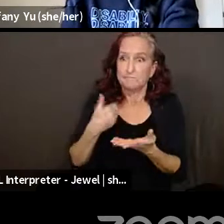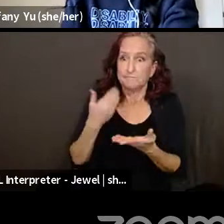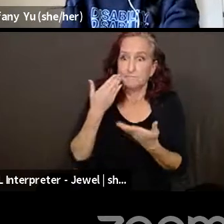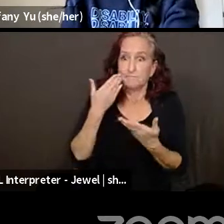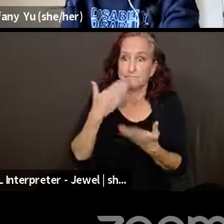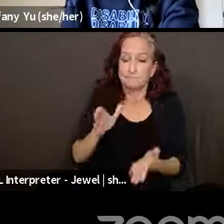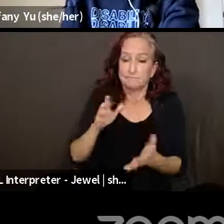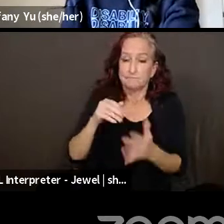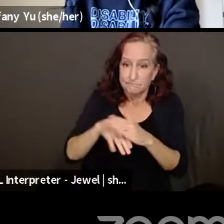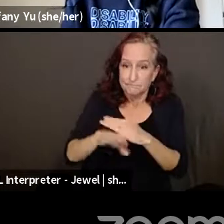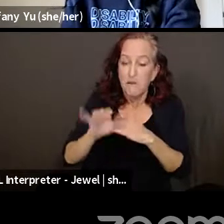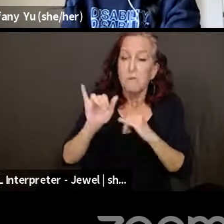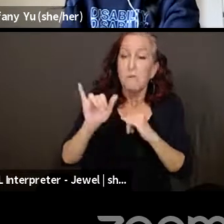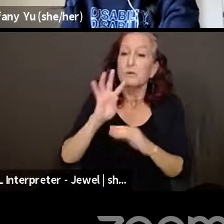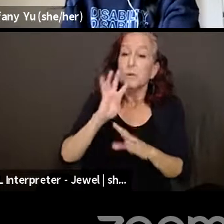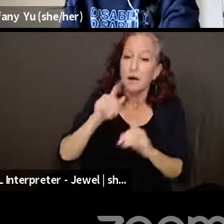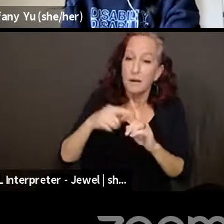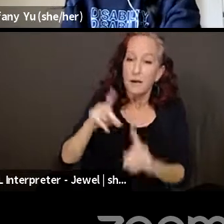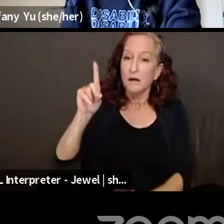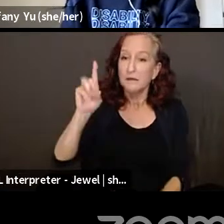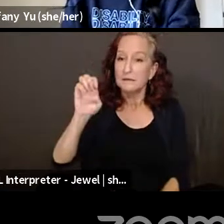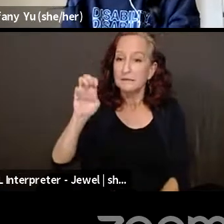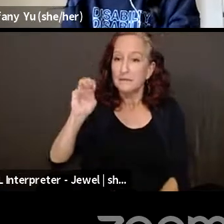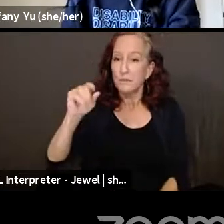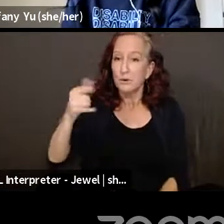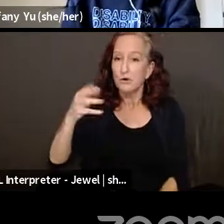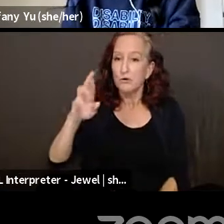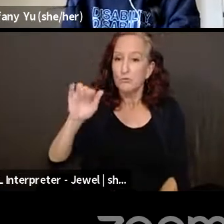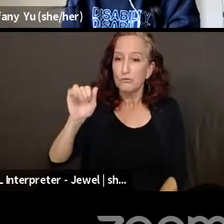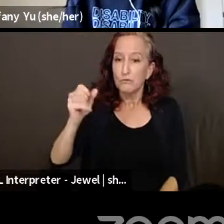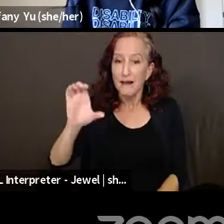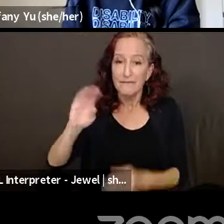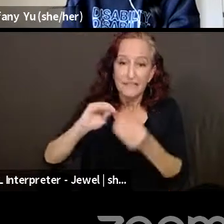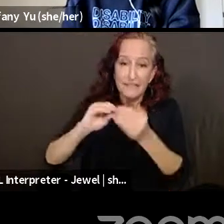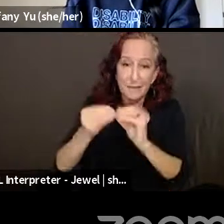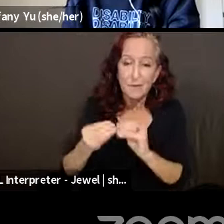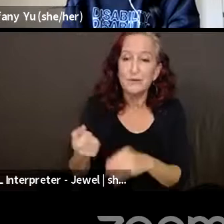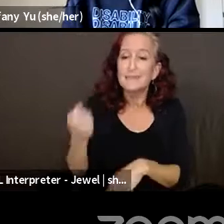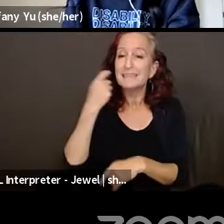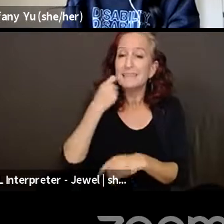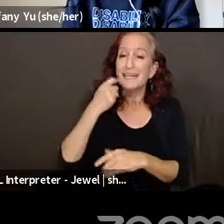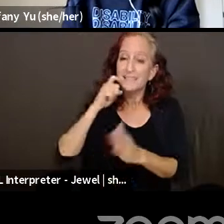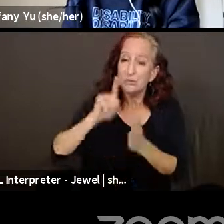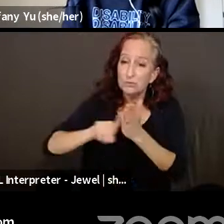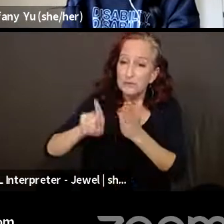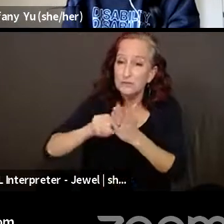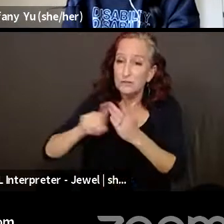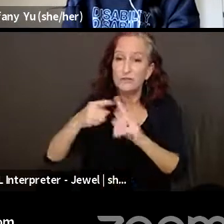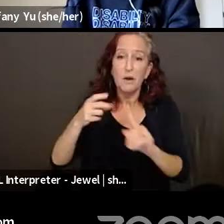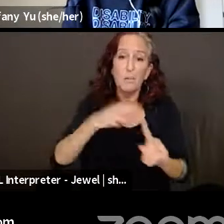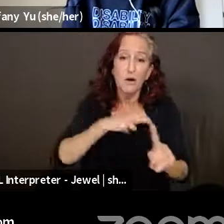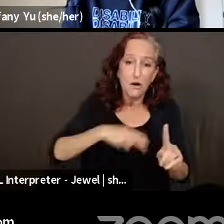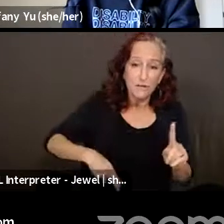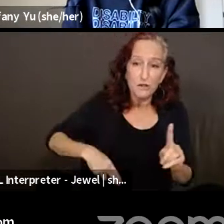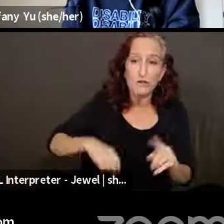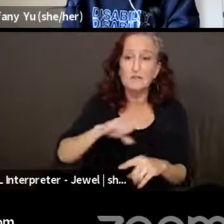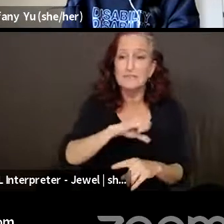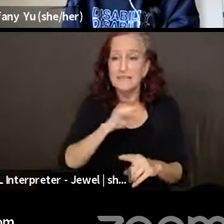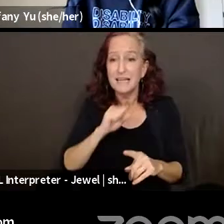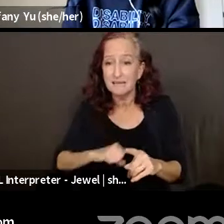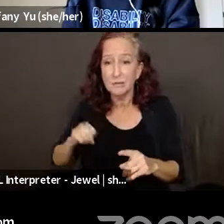numbers, and we were talking about latest research from Harvard or Stanford or somewhere. And then I would also share with them story